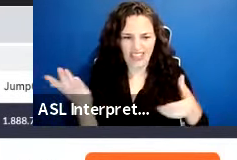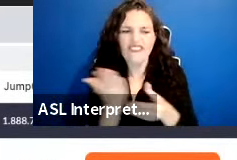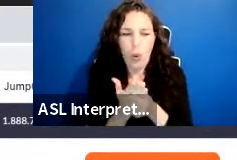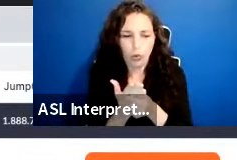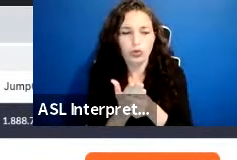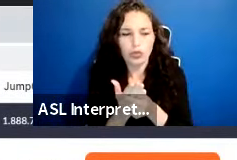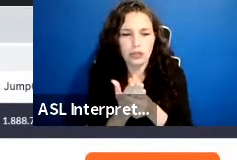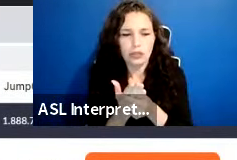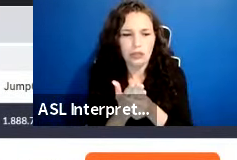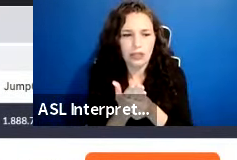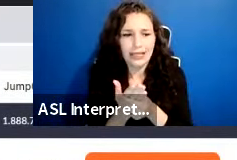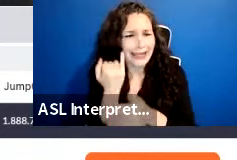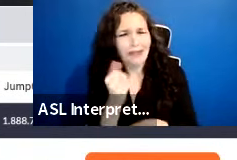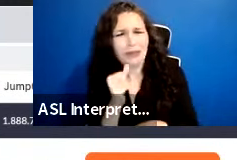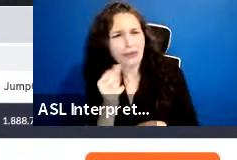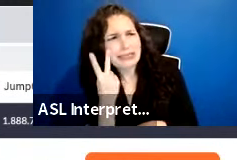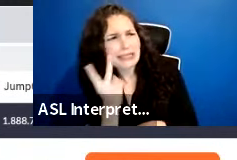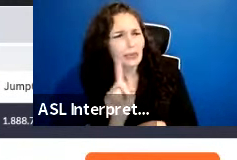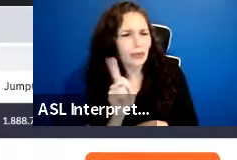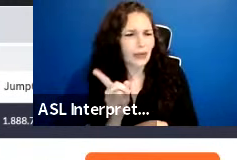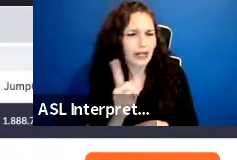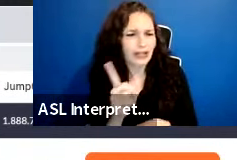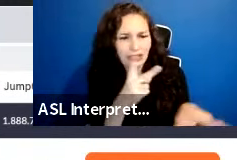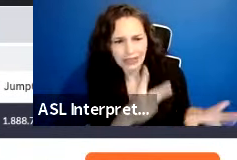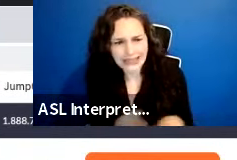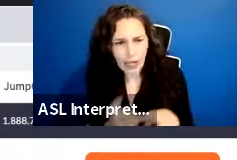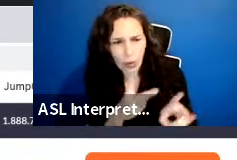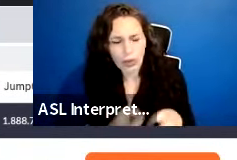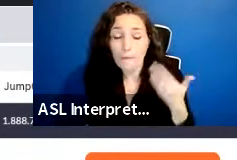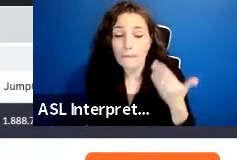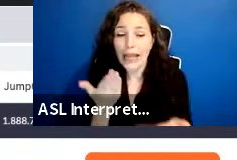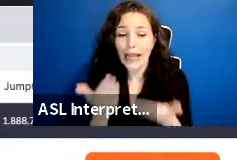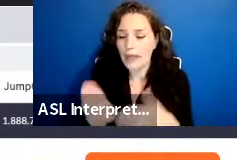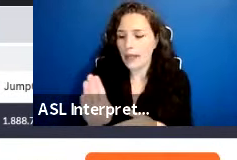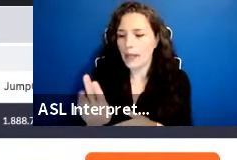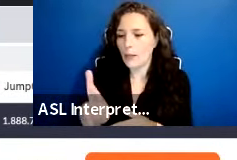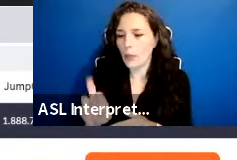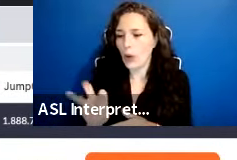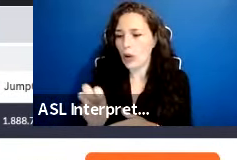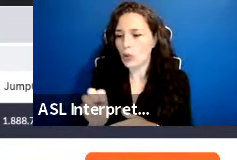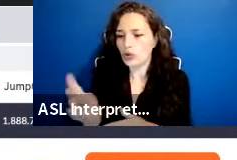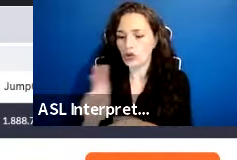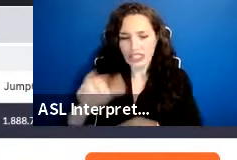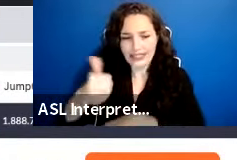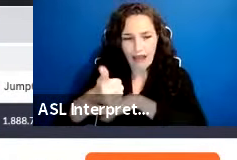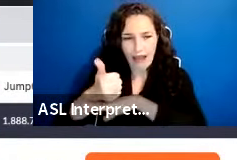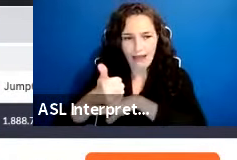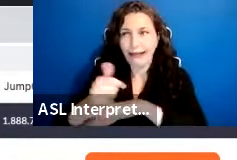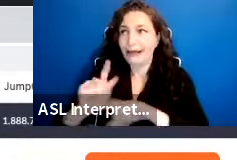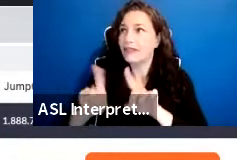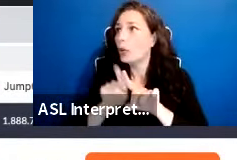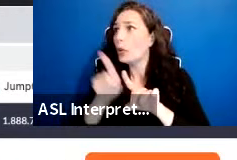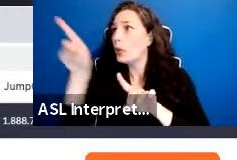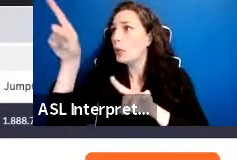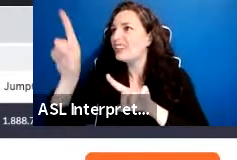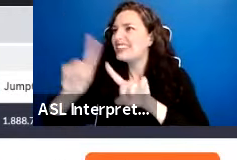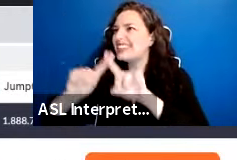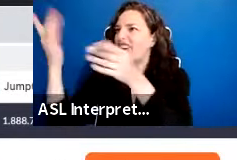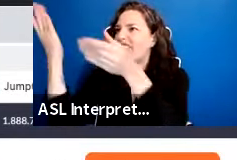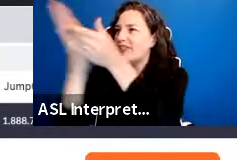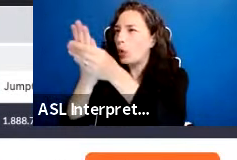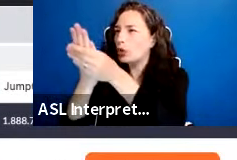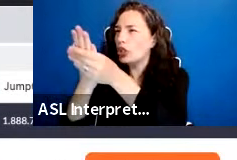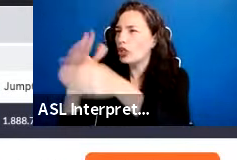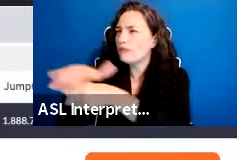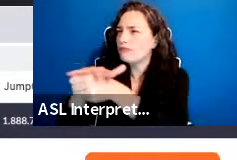computer. If you don't see it there, perhaps your browser was set to receive downloads in a different folder location, and you would simply go back